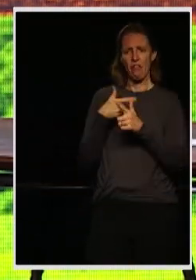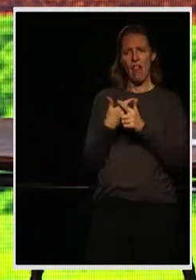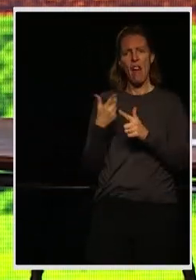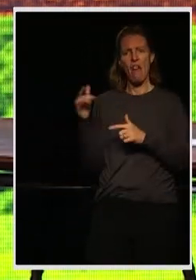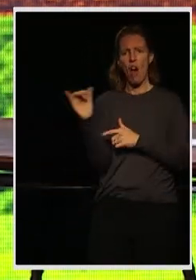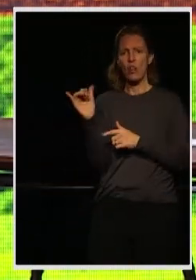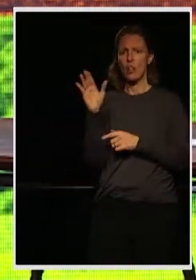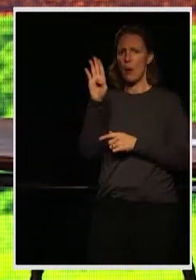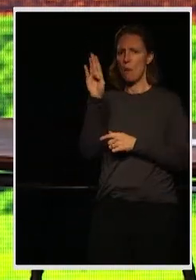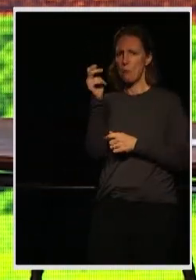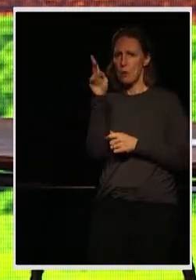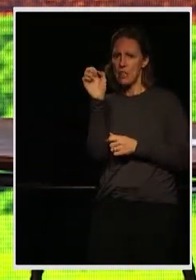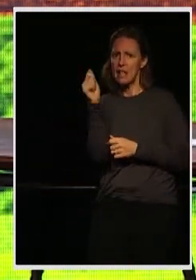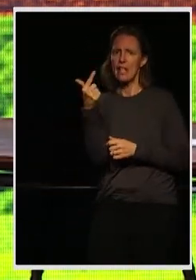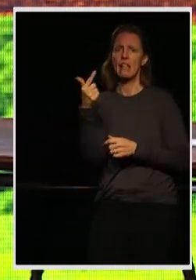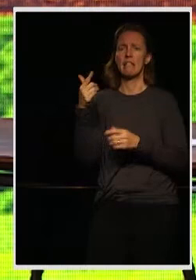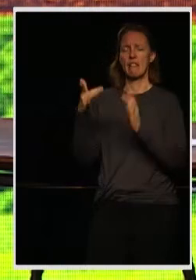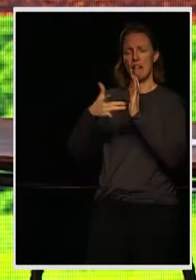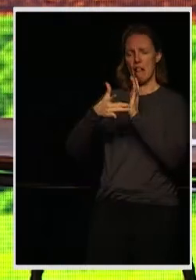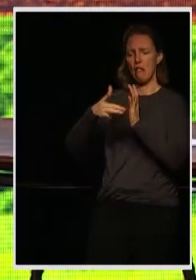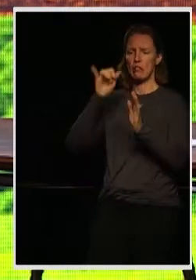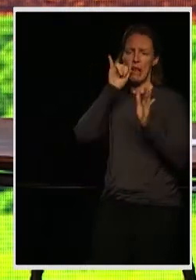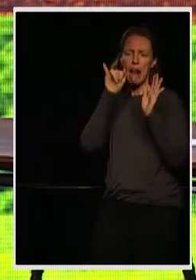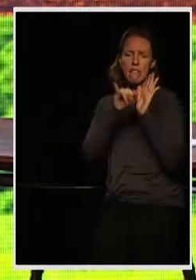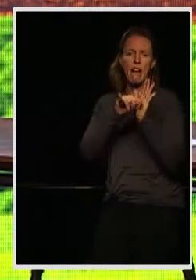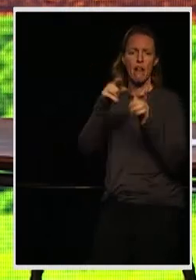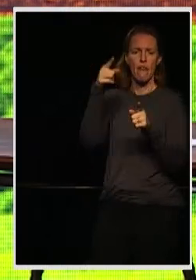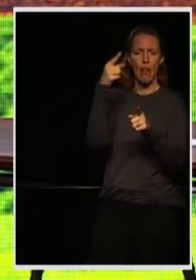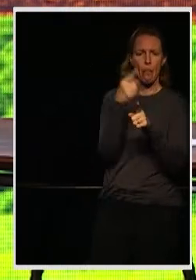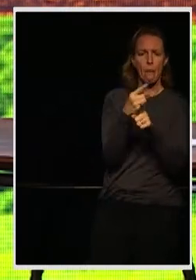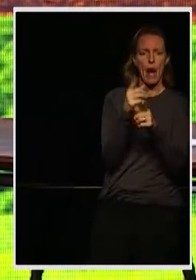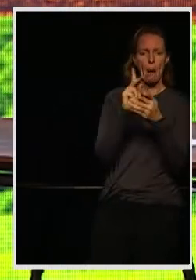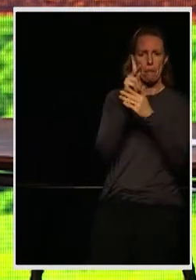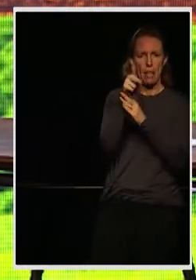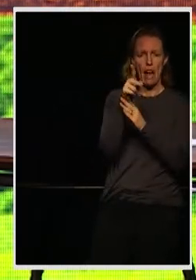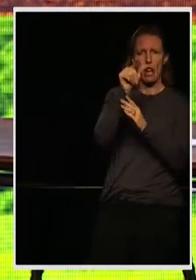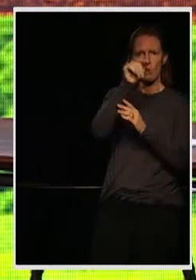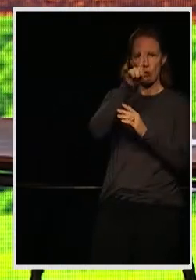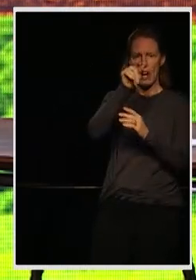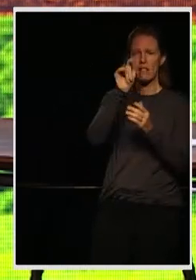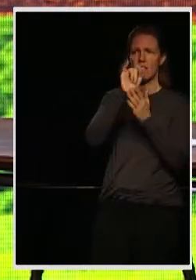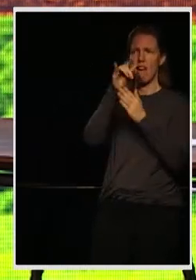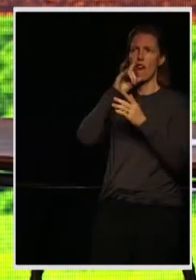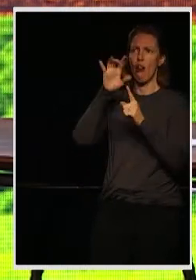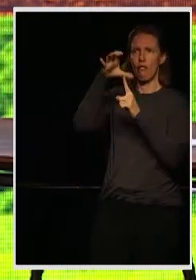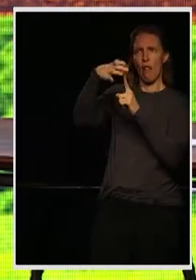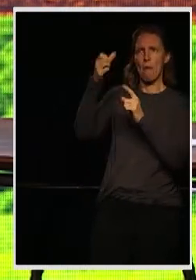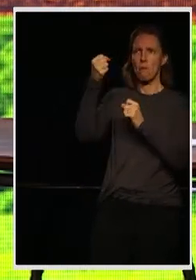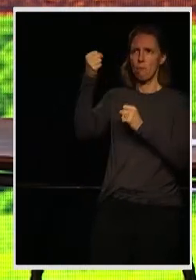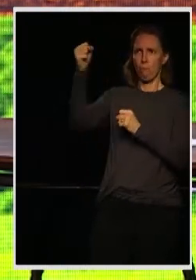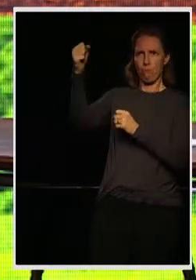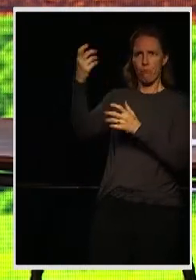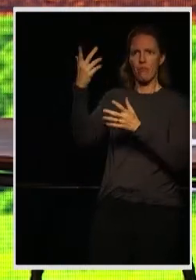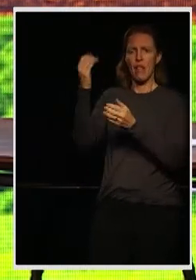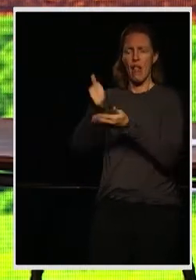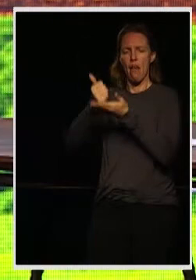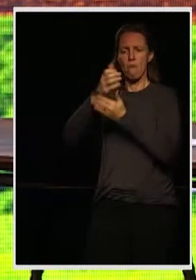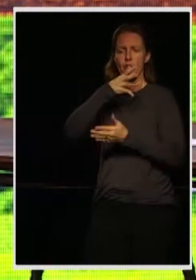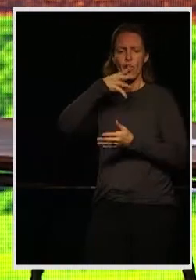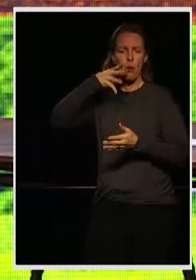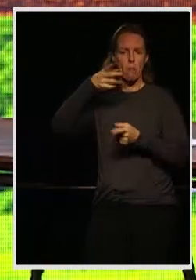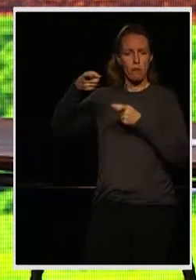breeding technologies, identifying the right plant traits that are climate resistant, that help farmers